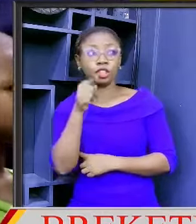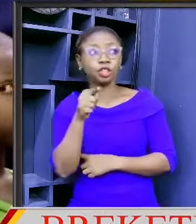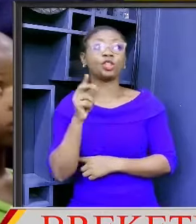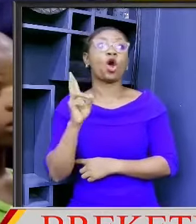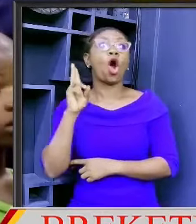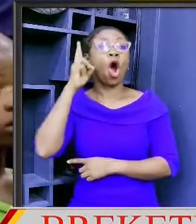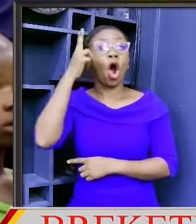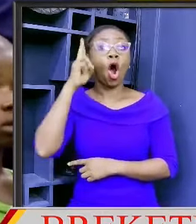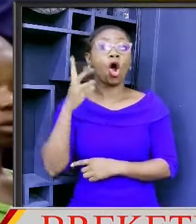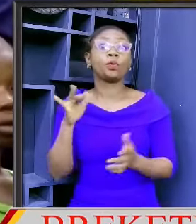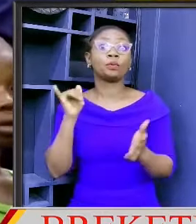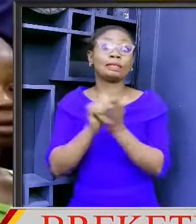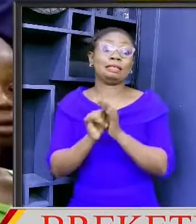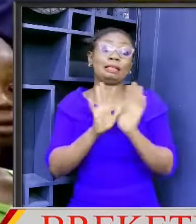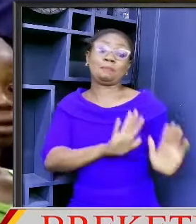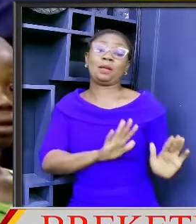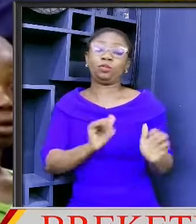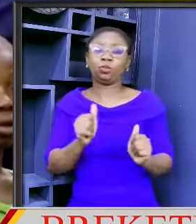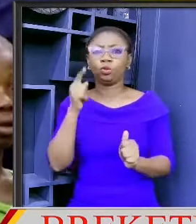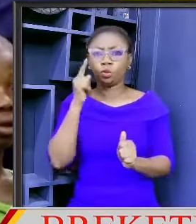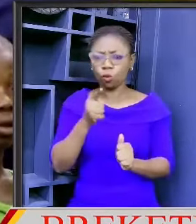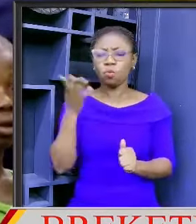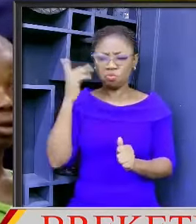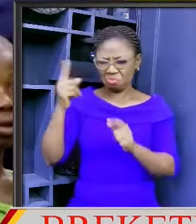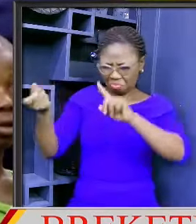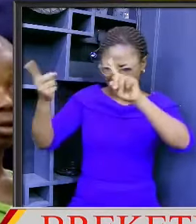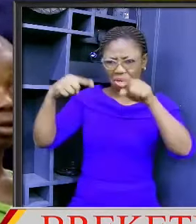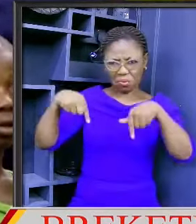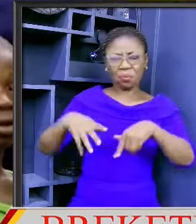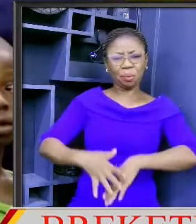these uncles will abandon una. Yes, sir. They go come.